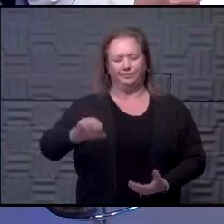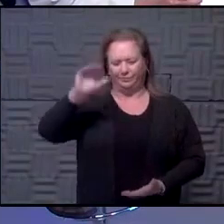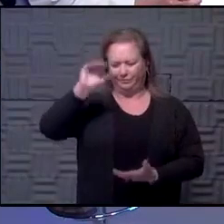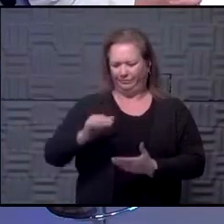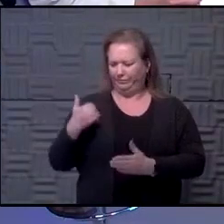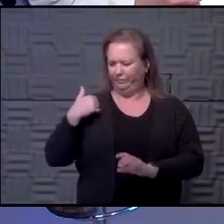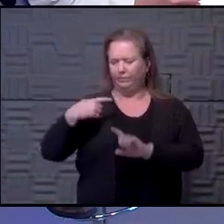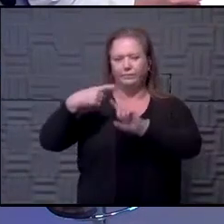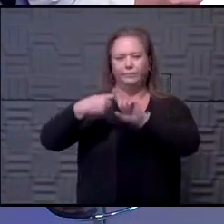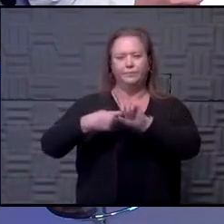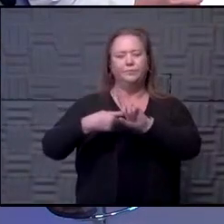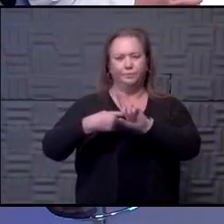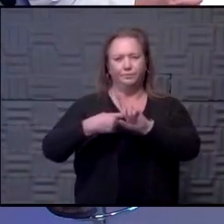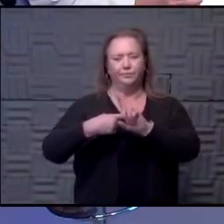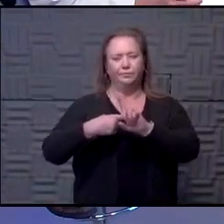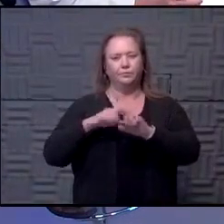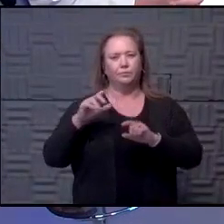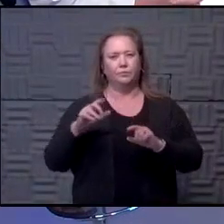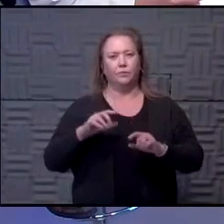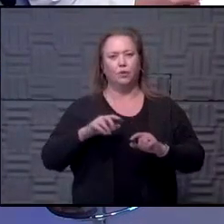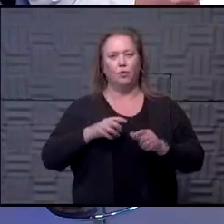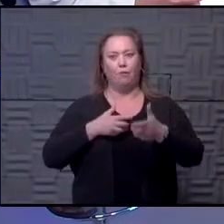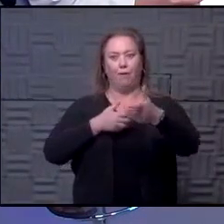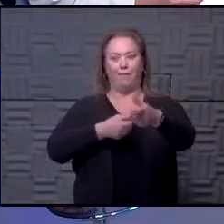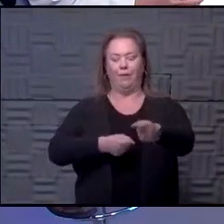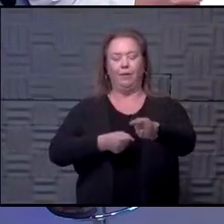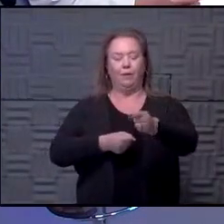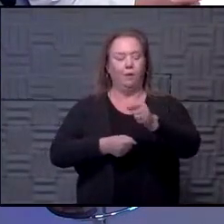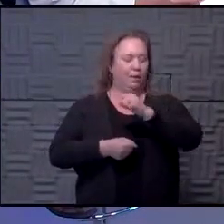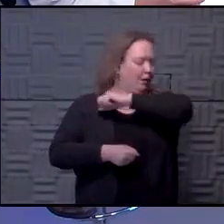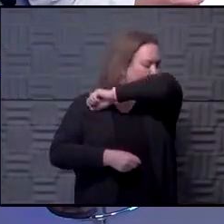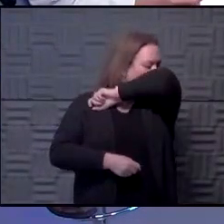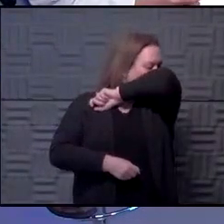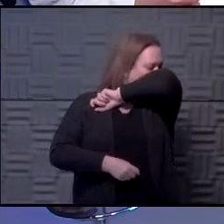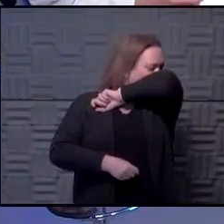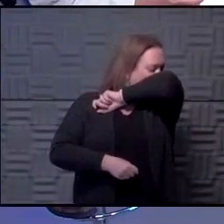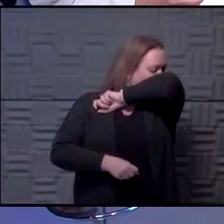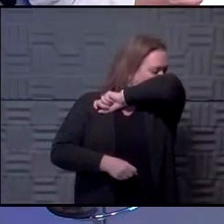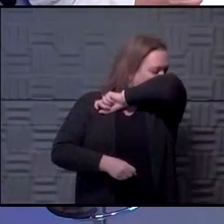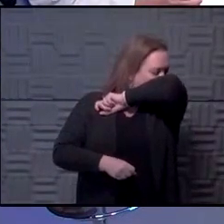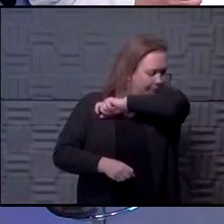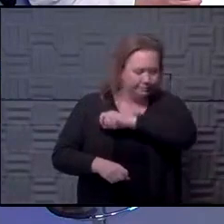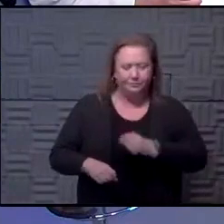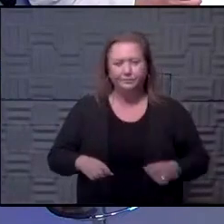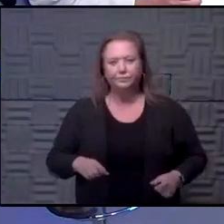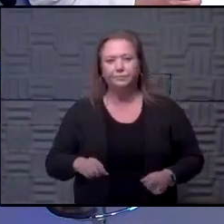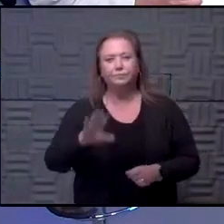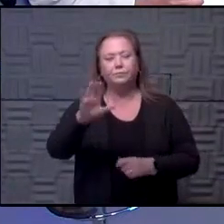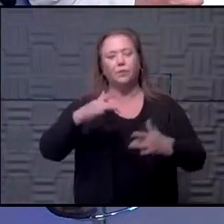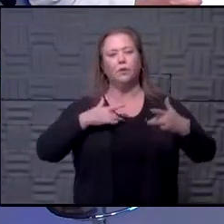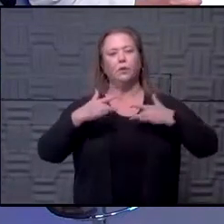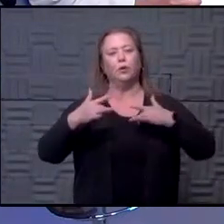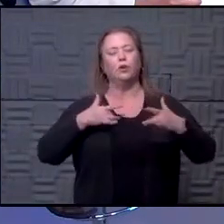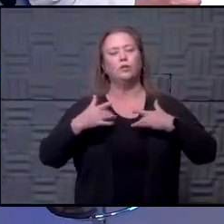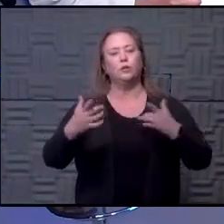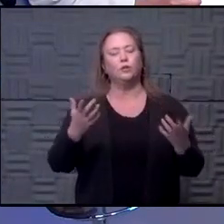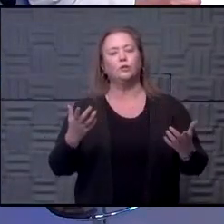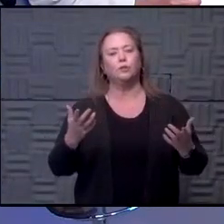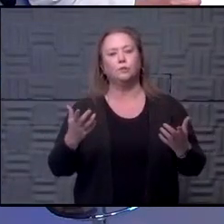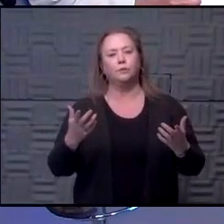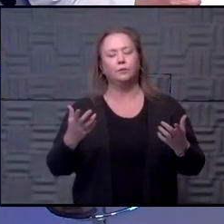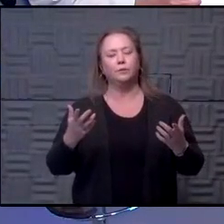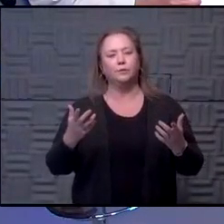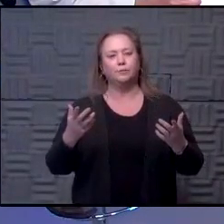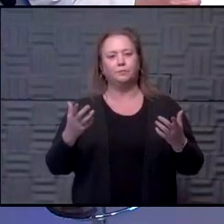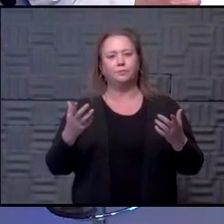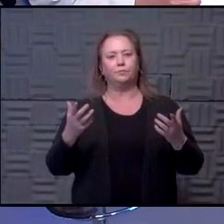month ago in the metro. What's your great. confidence level? It is. What's your confidence level about how we're doing, and then what are your concerns? I know you touched on some of